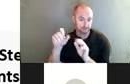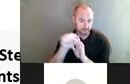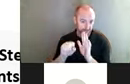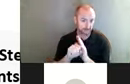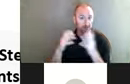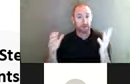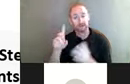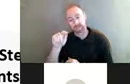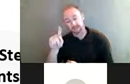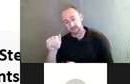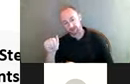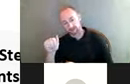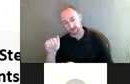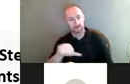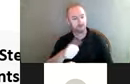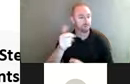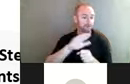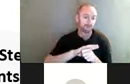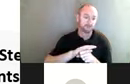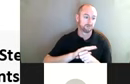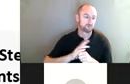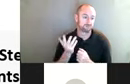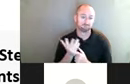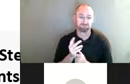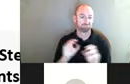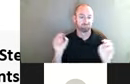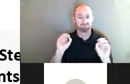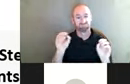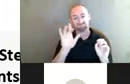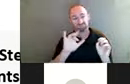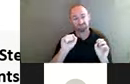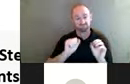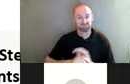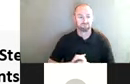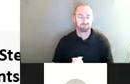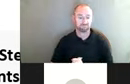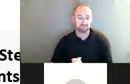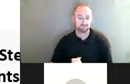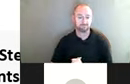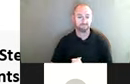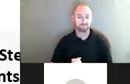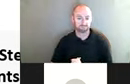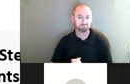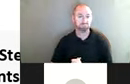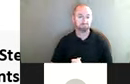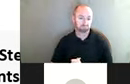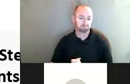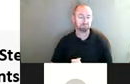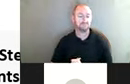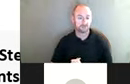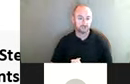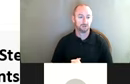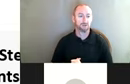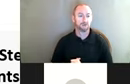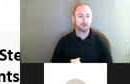data. And then in other areas, there is nothing. And this, this is pretty consistent for a lot